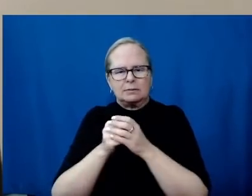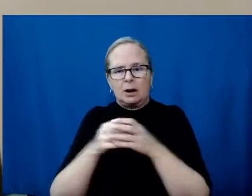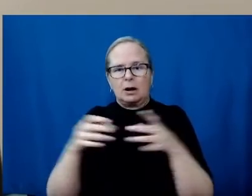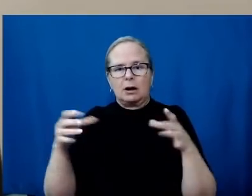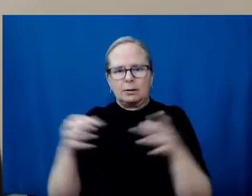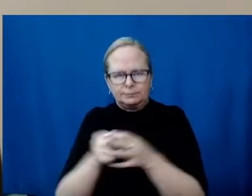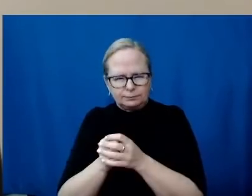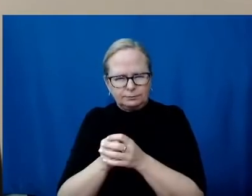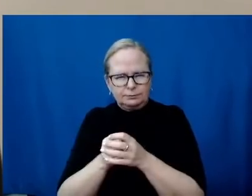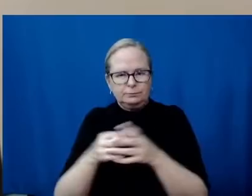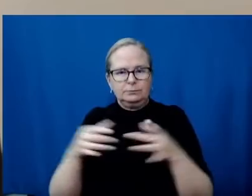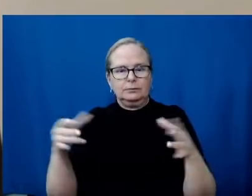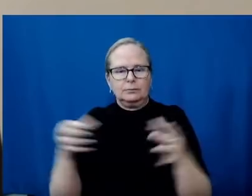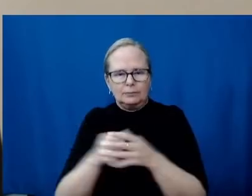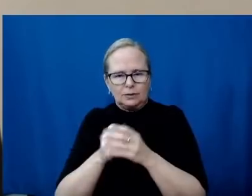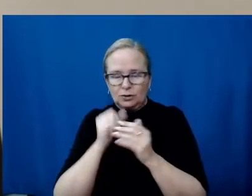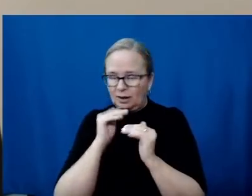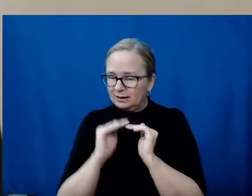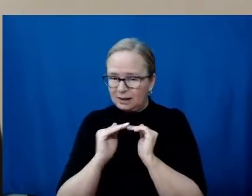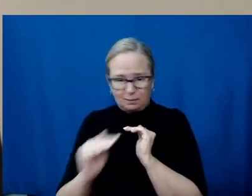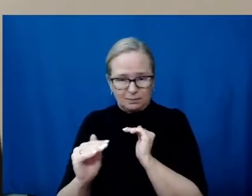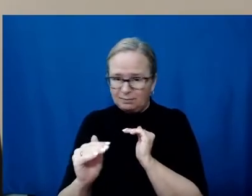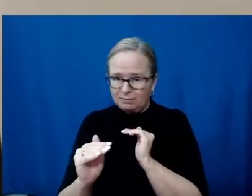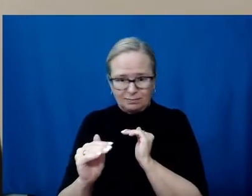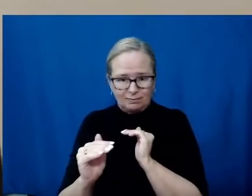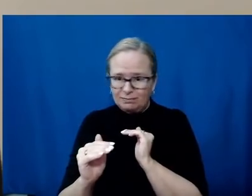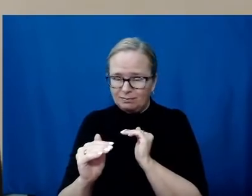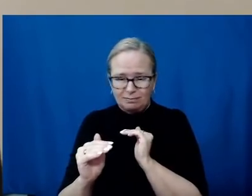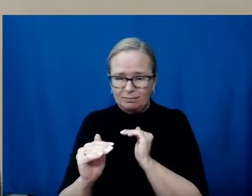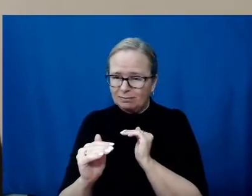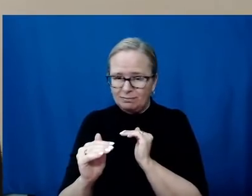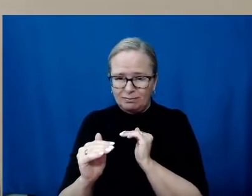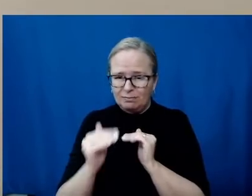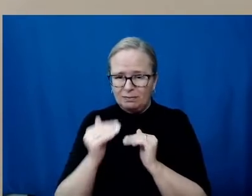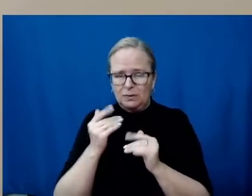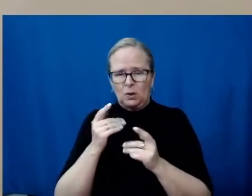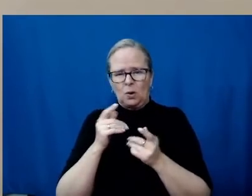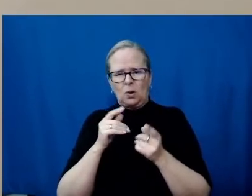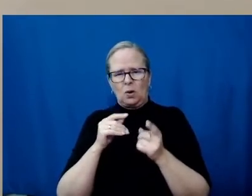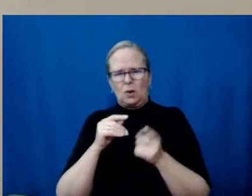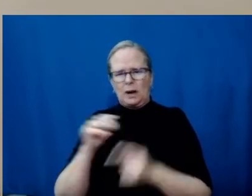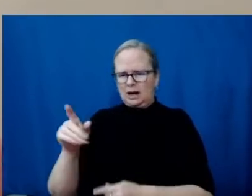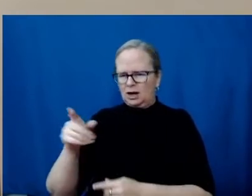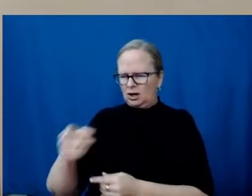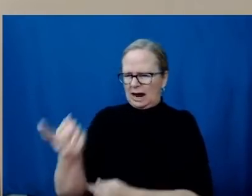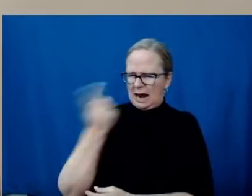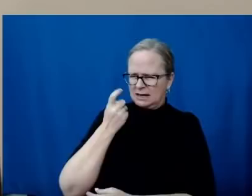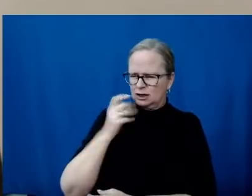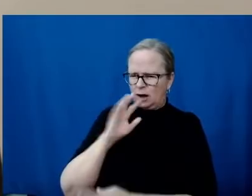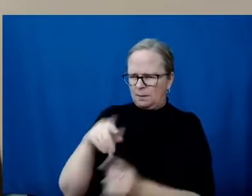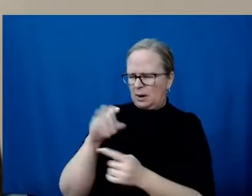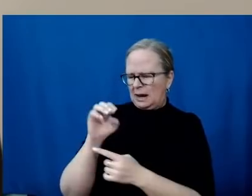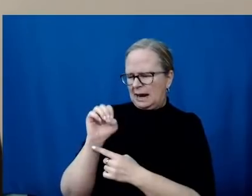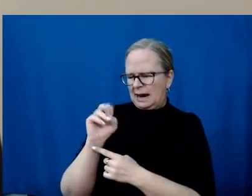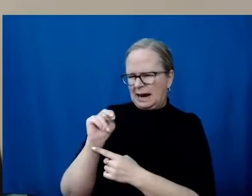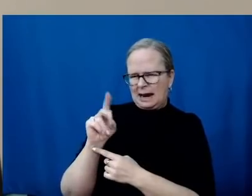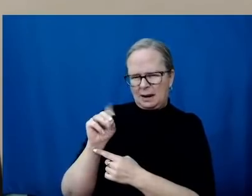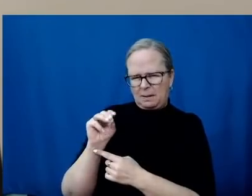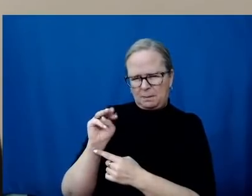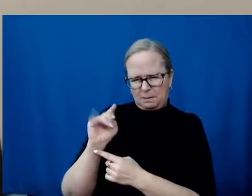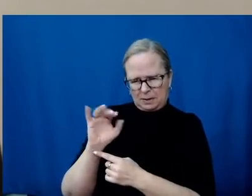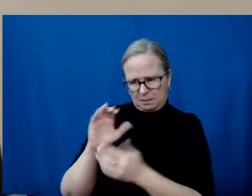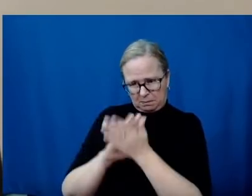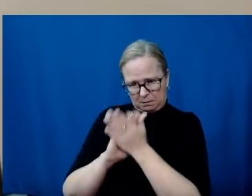goes down exponentially. I cannot see under what conditions it can become endemic and be under